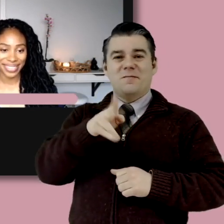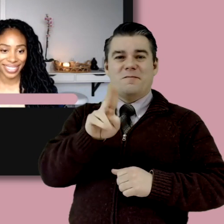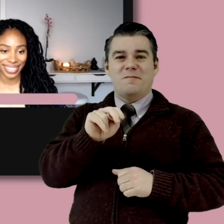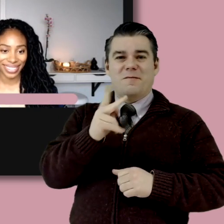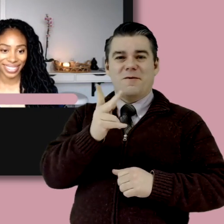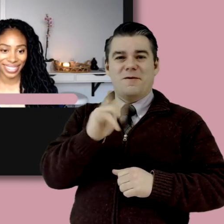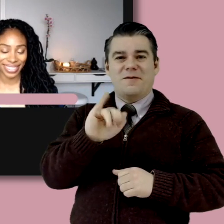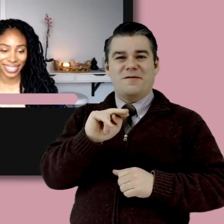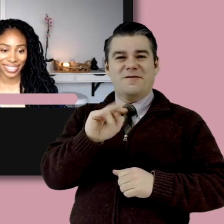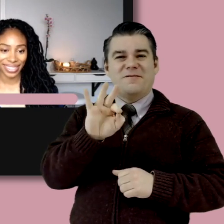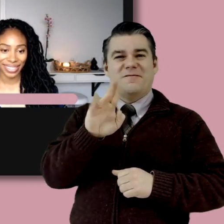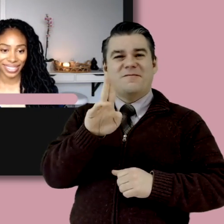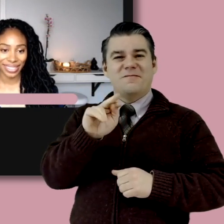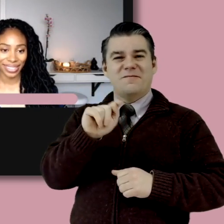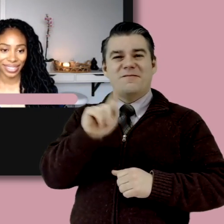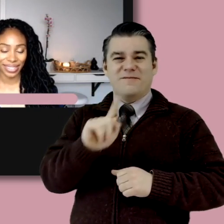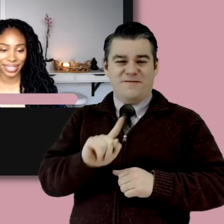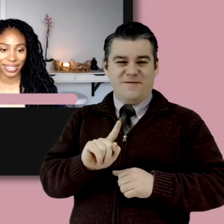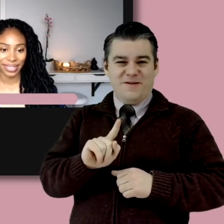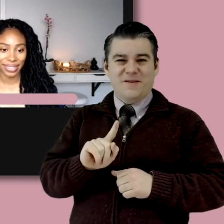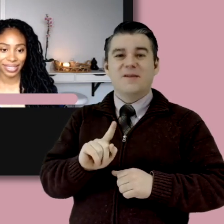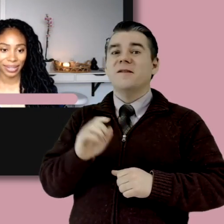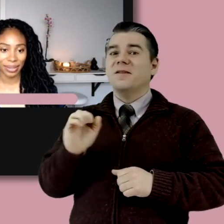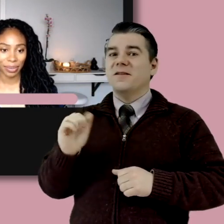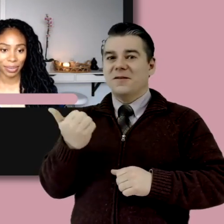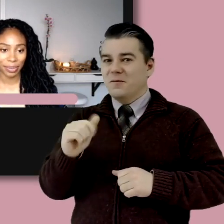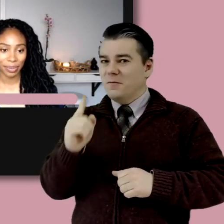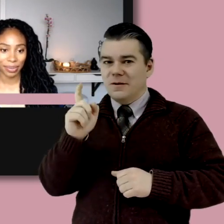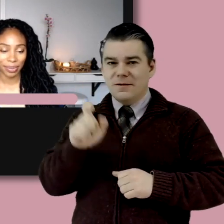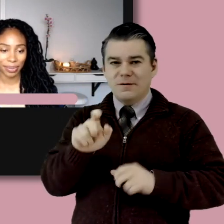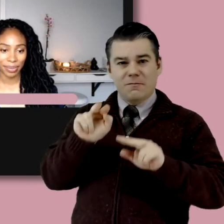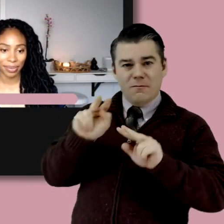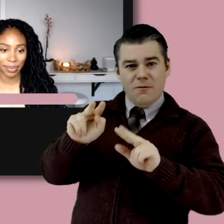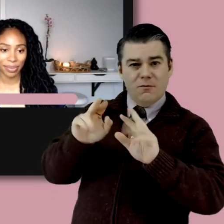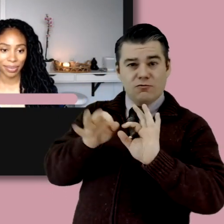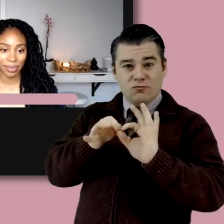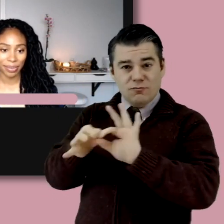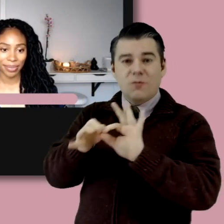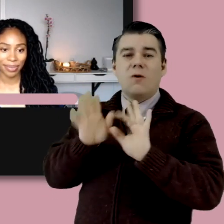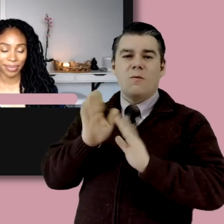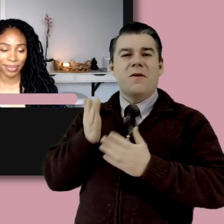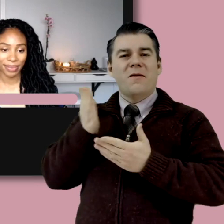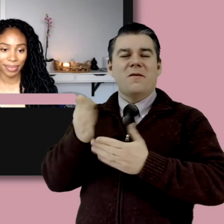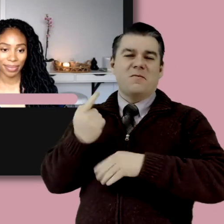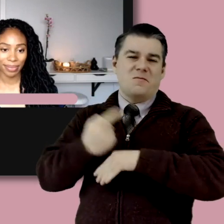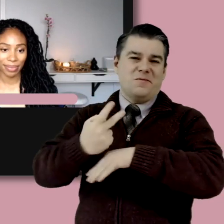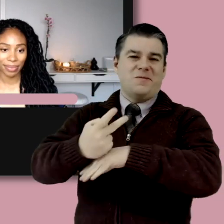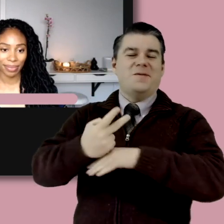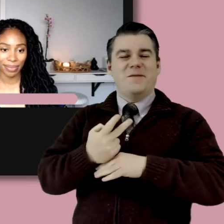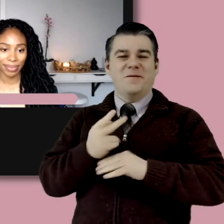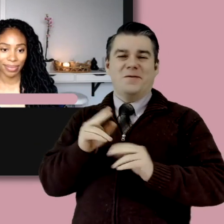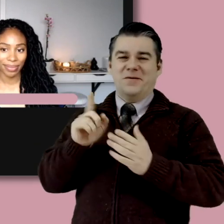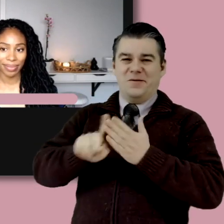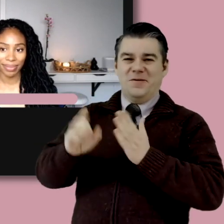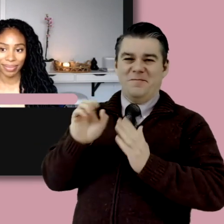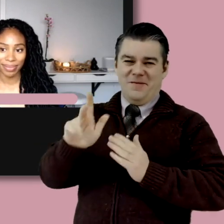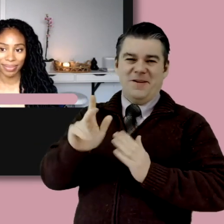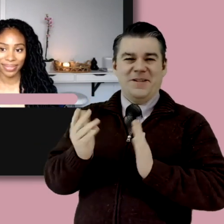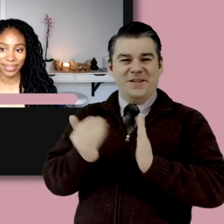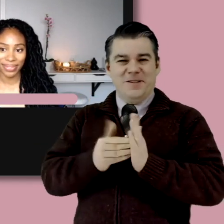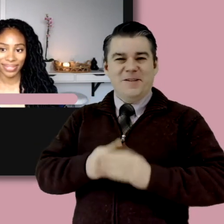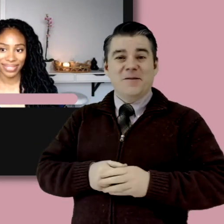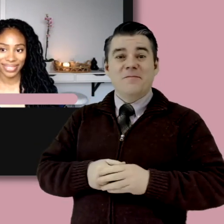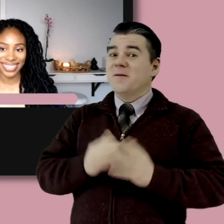you're watching this right now, the ASL version for anyone who might need that accommodation. It will be there in a couple of days. So check back